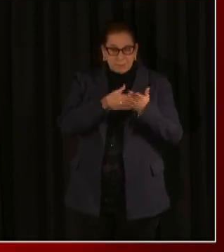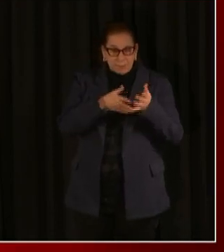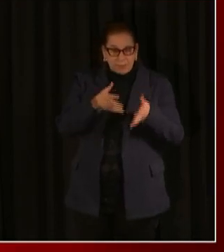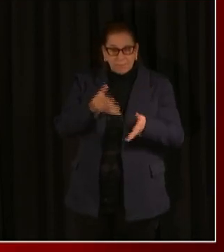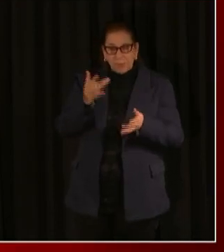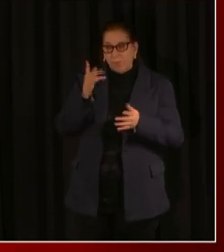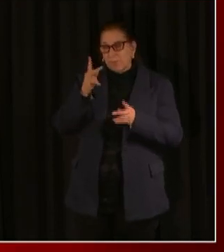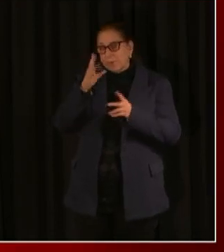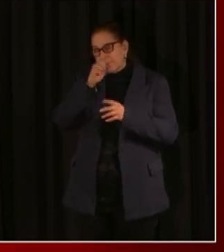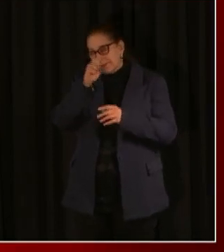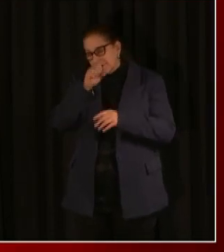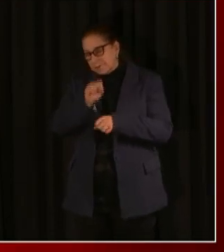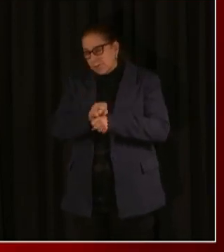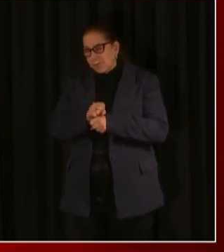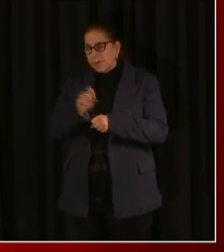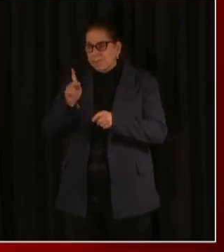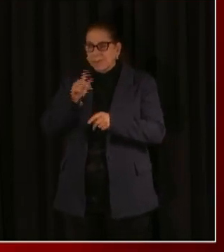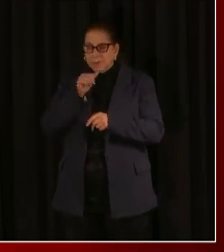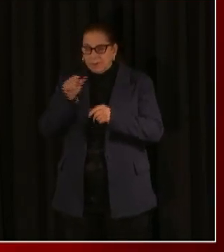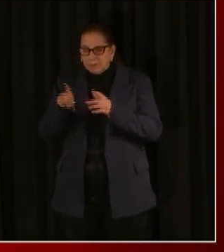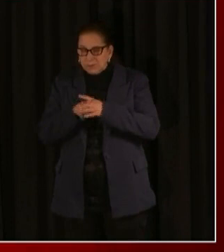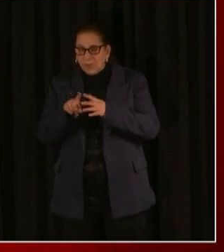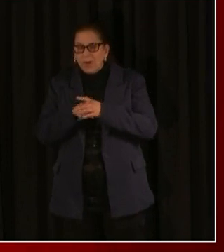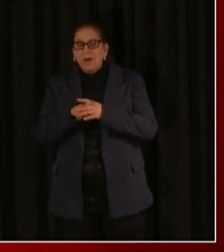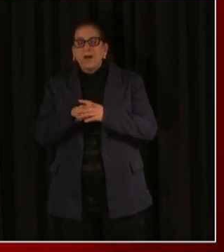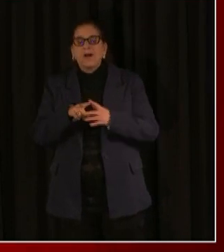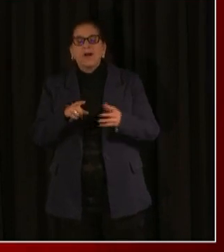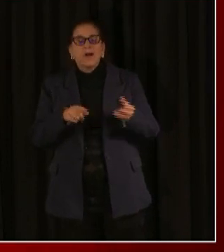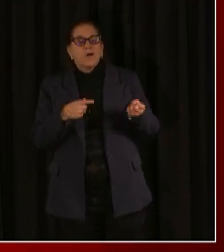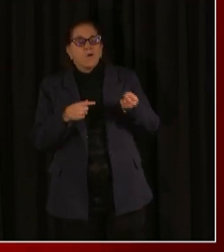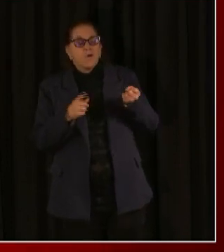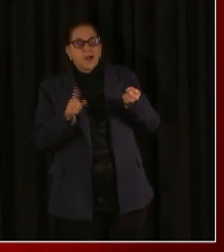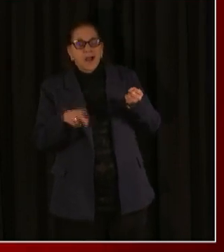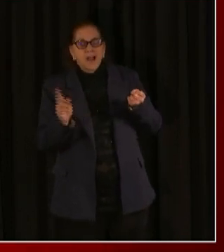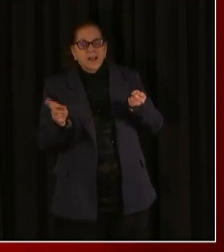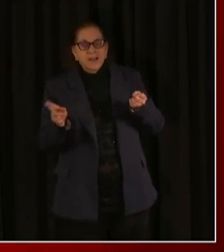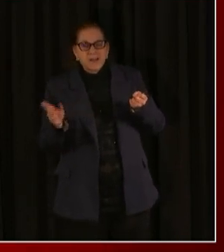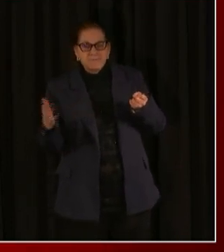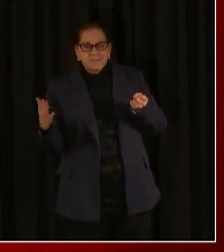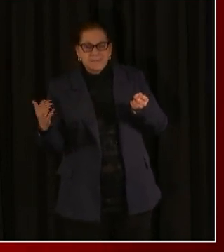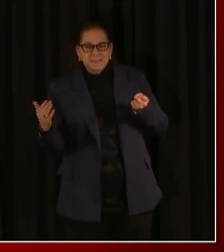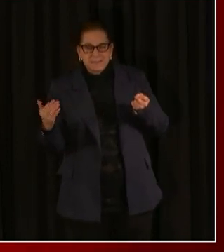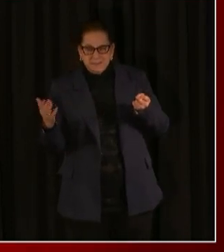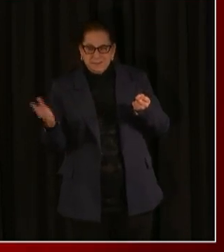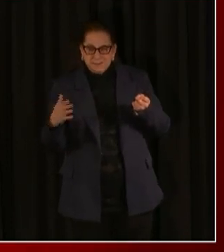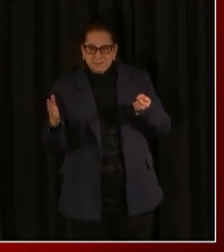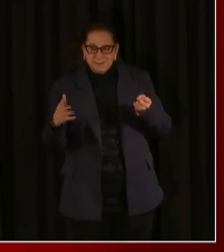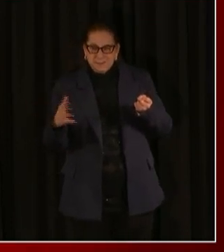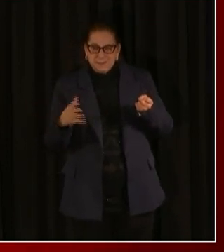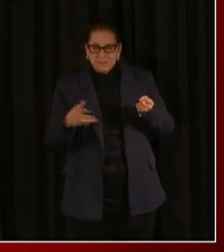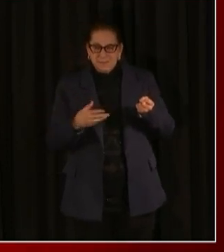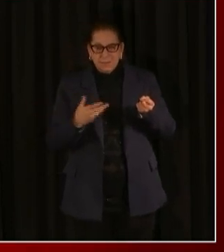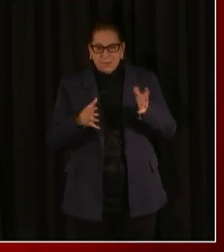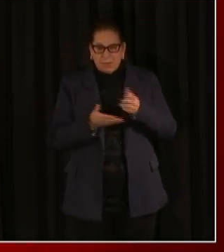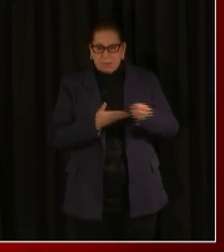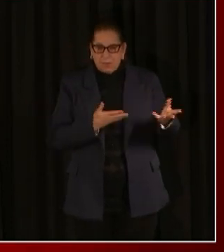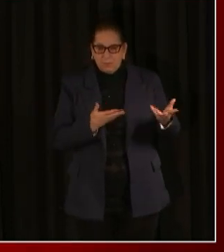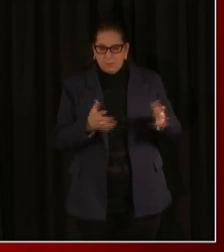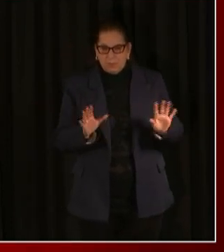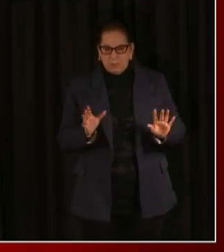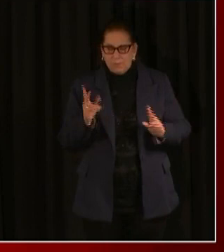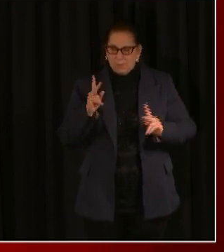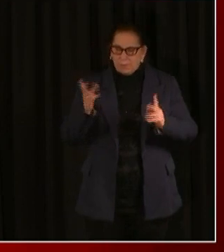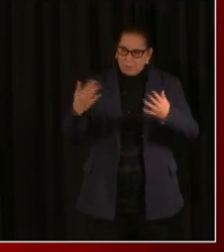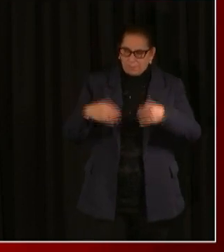guidance yet for February that would lend itself to additional planning in